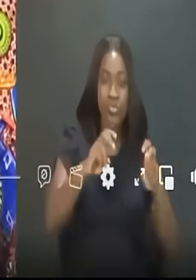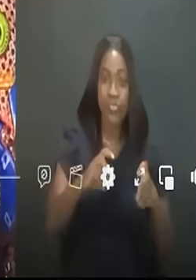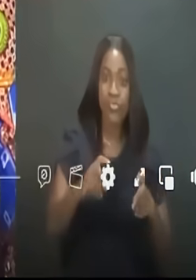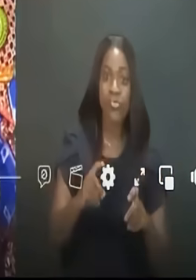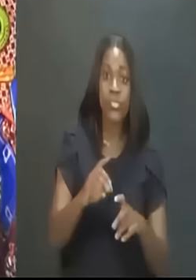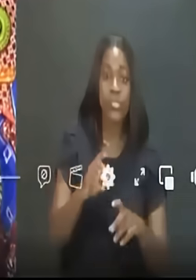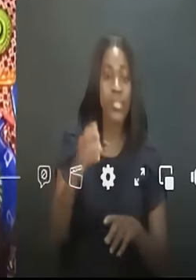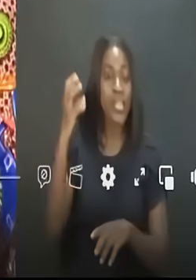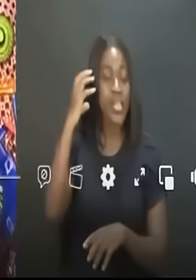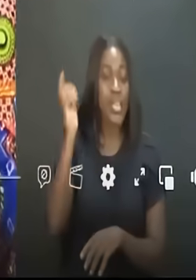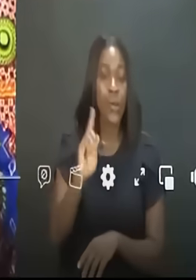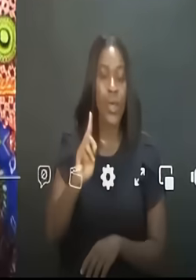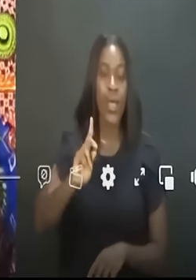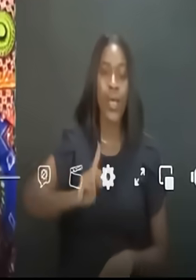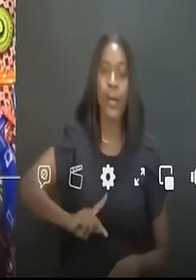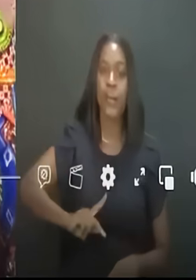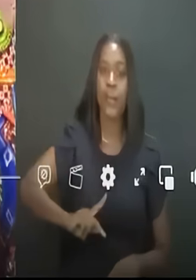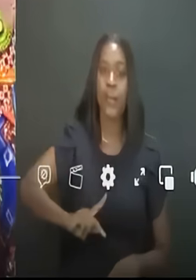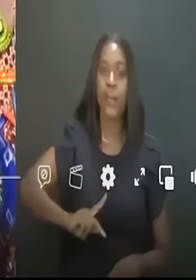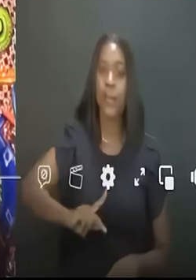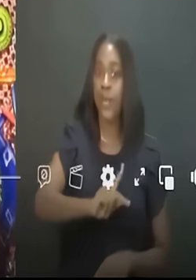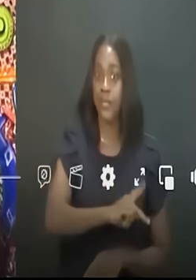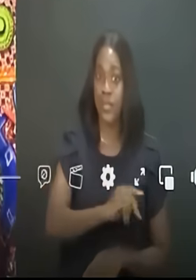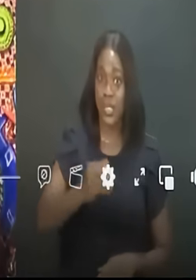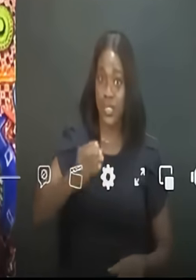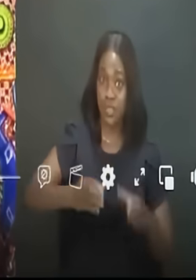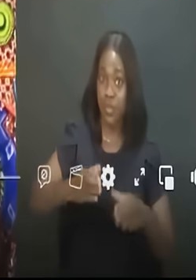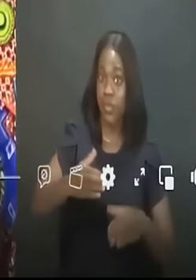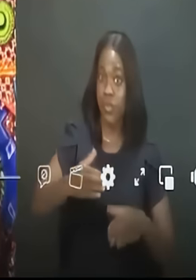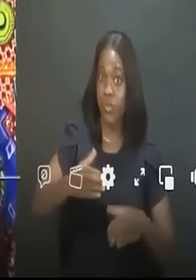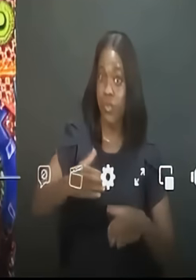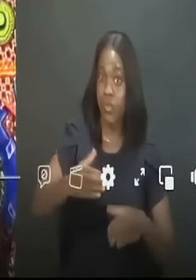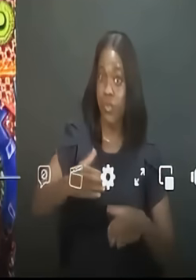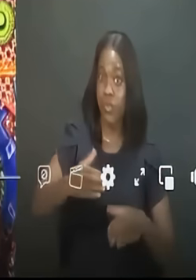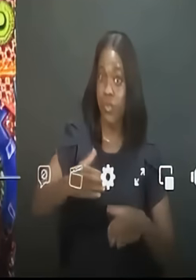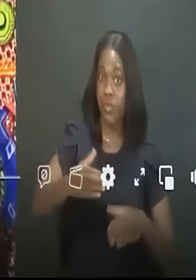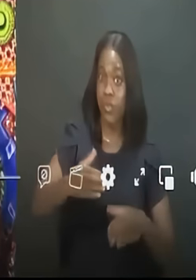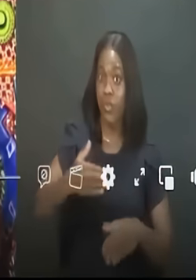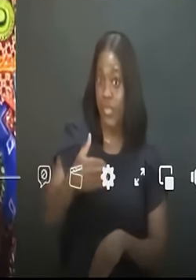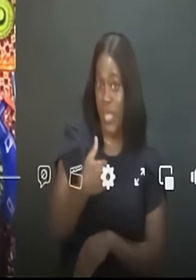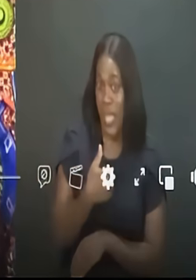is there. But where the people's